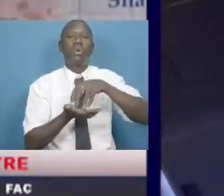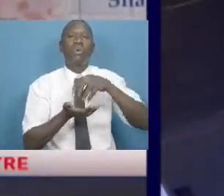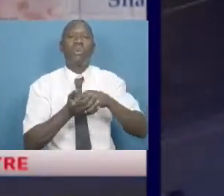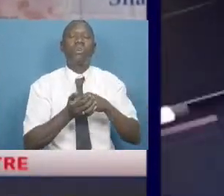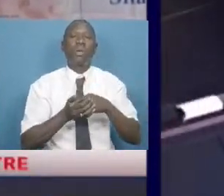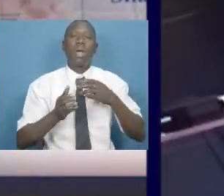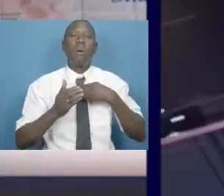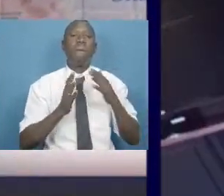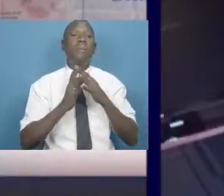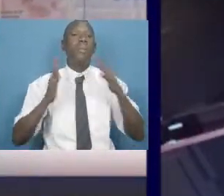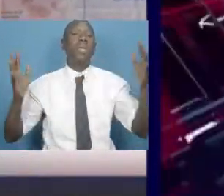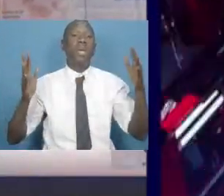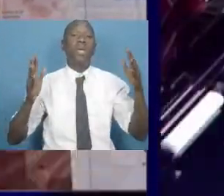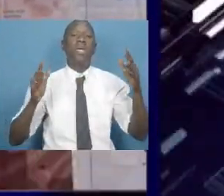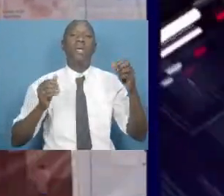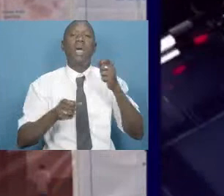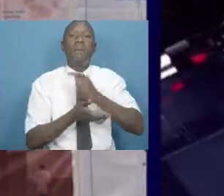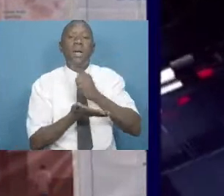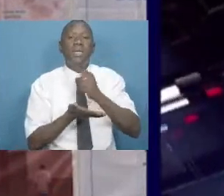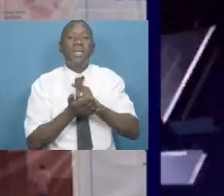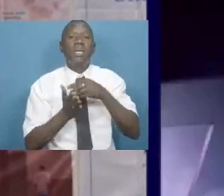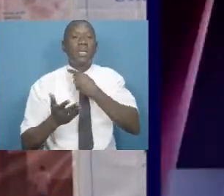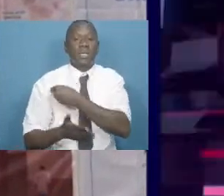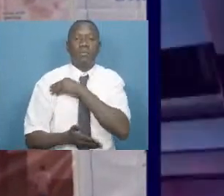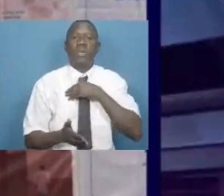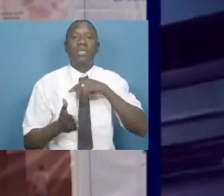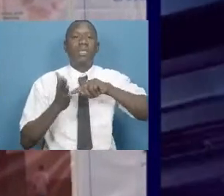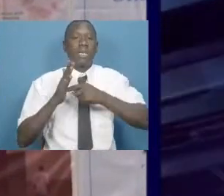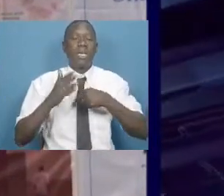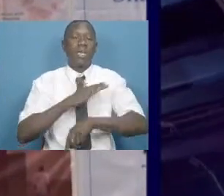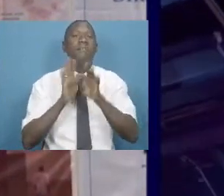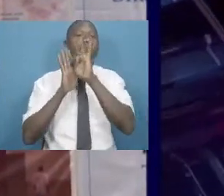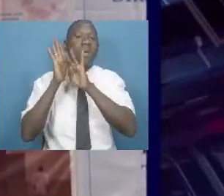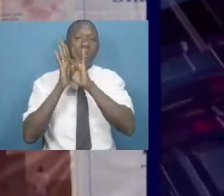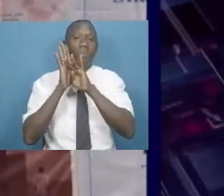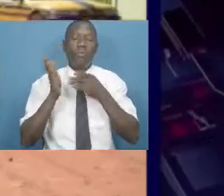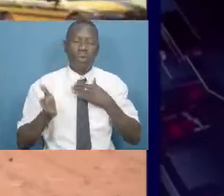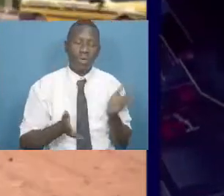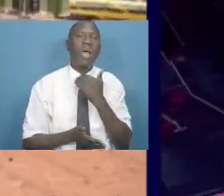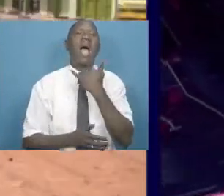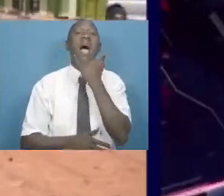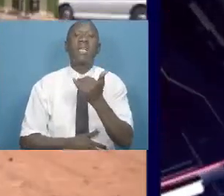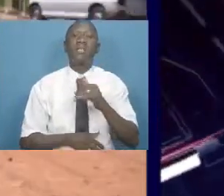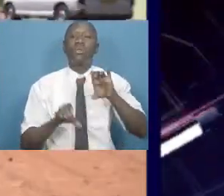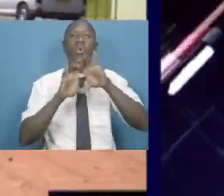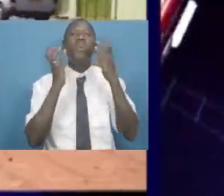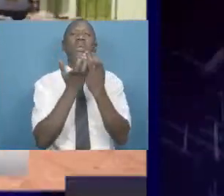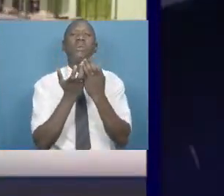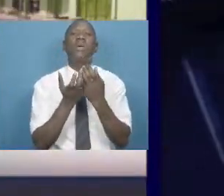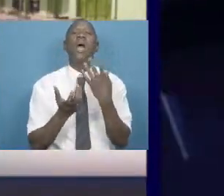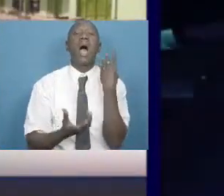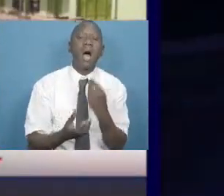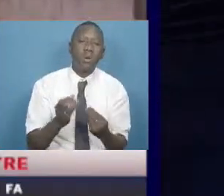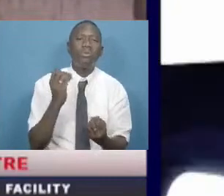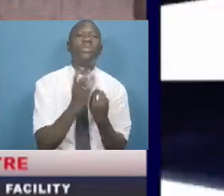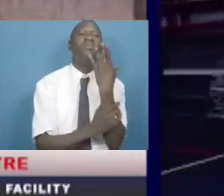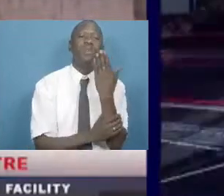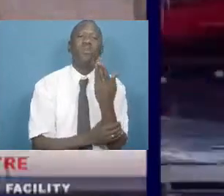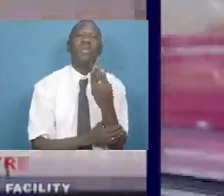national emergency treatment center in Farato West Coast region, we went to get the reaction of the community to this